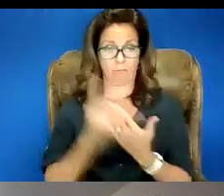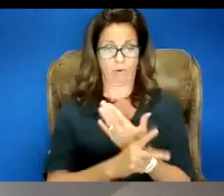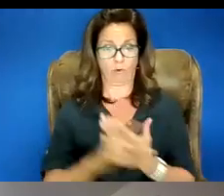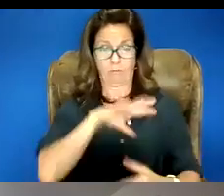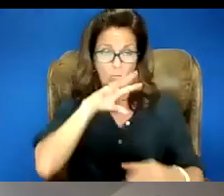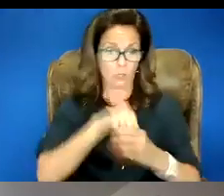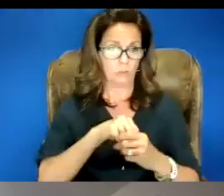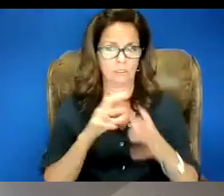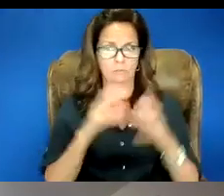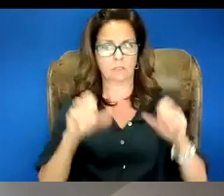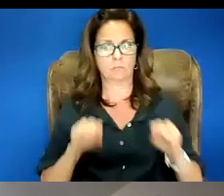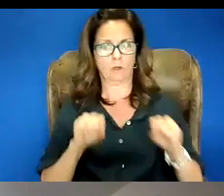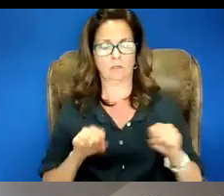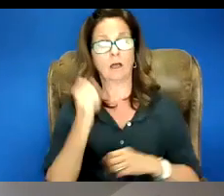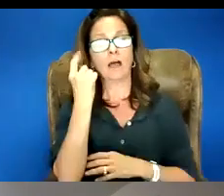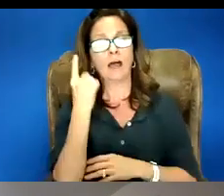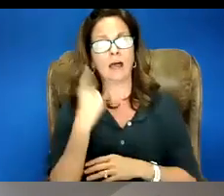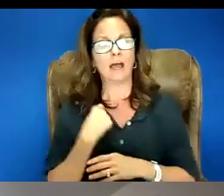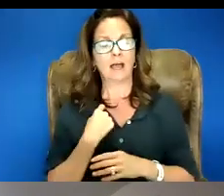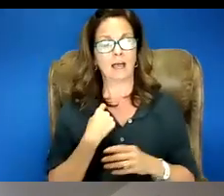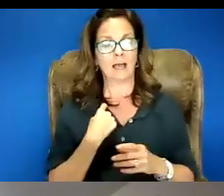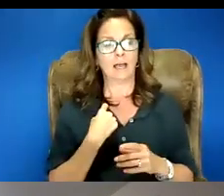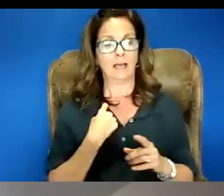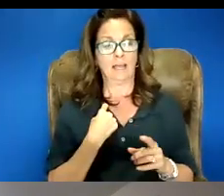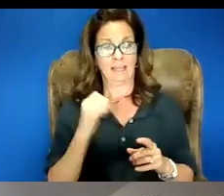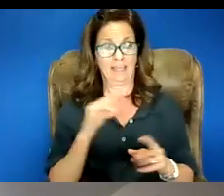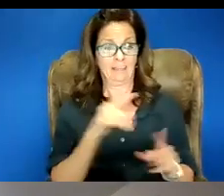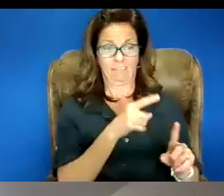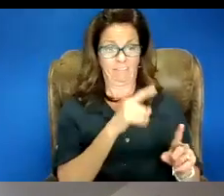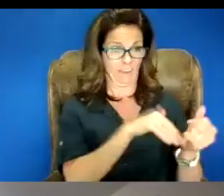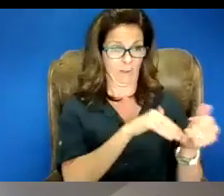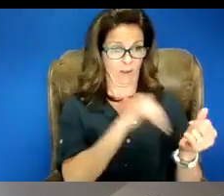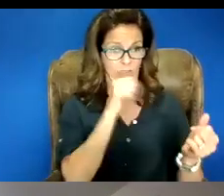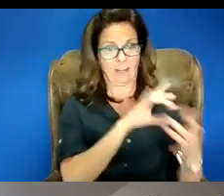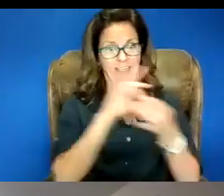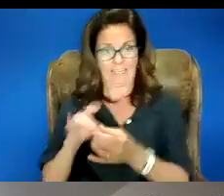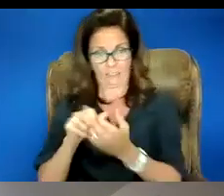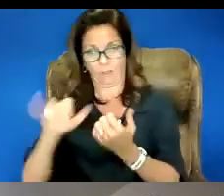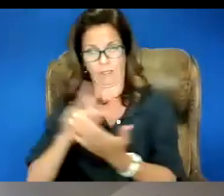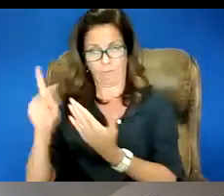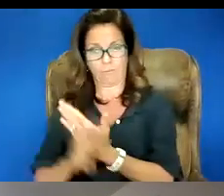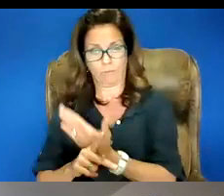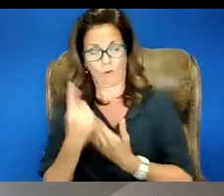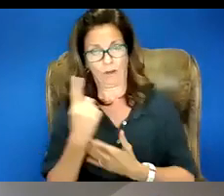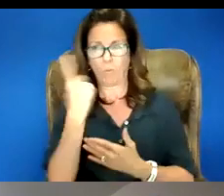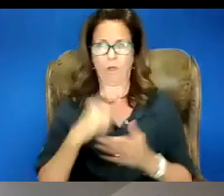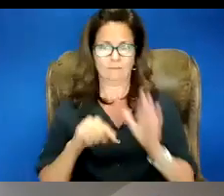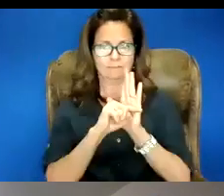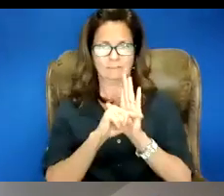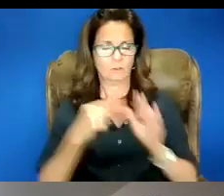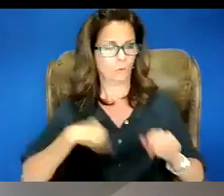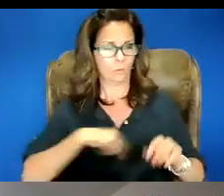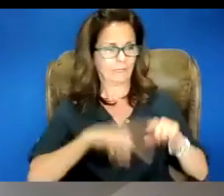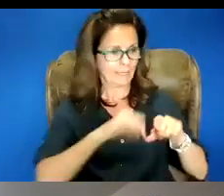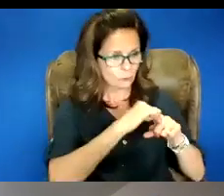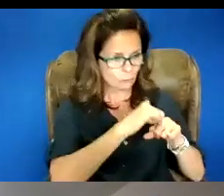challenge with outside physicians is we can't train them about our program to coordinate and collaborate and